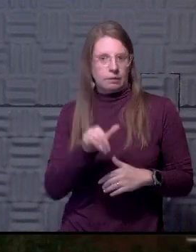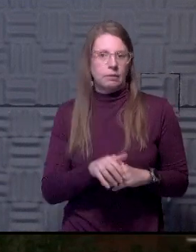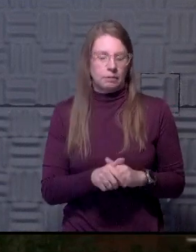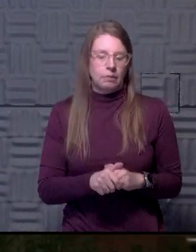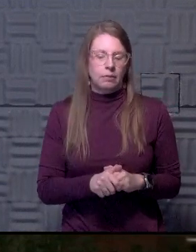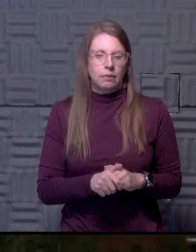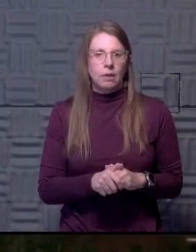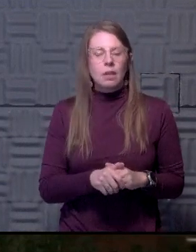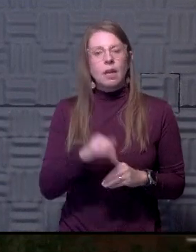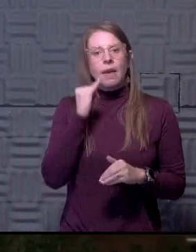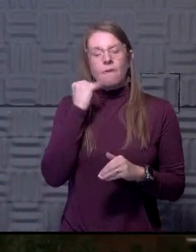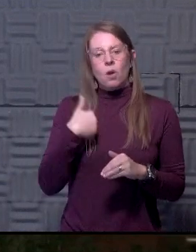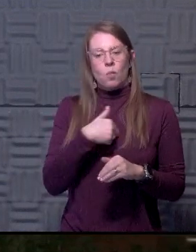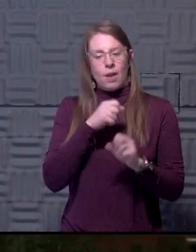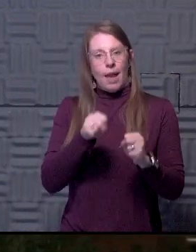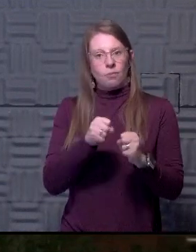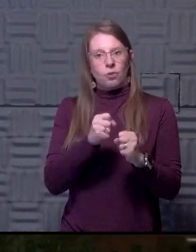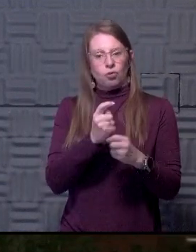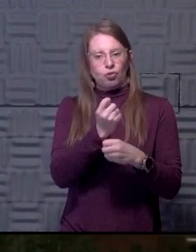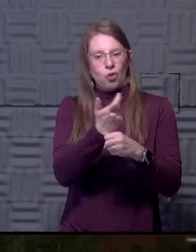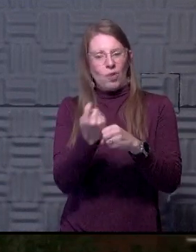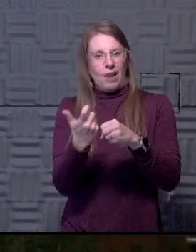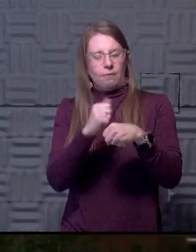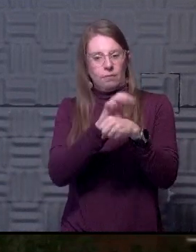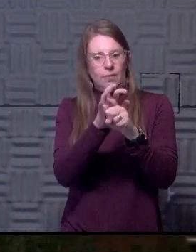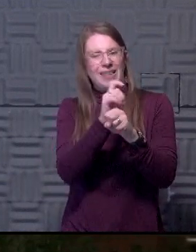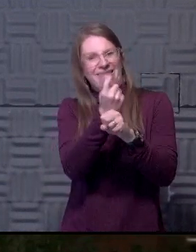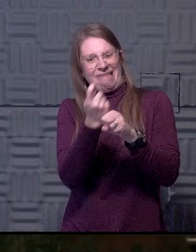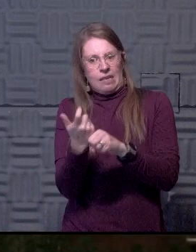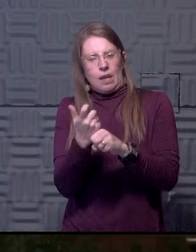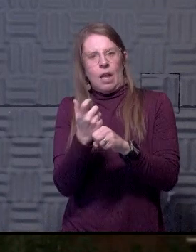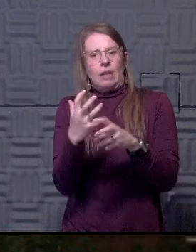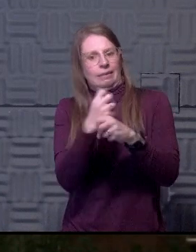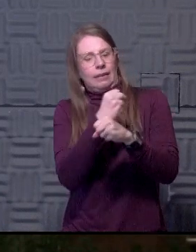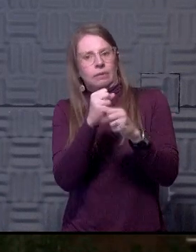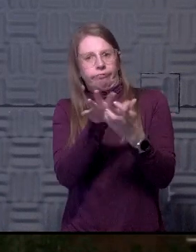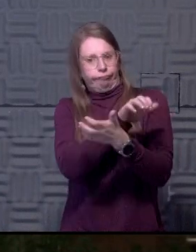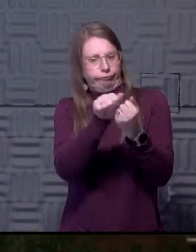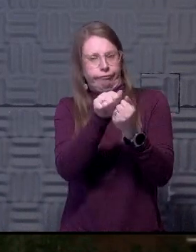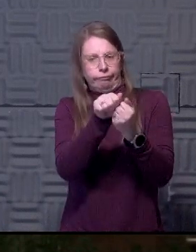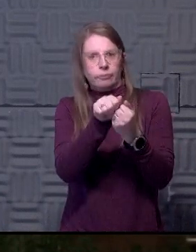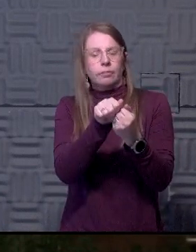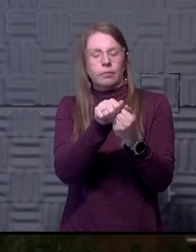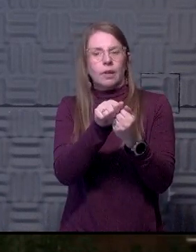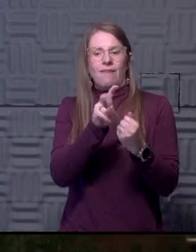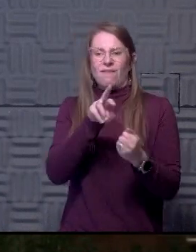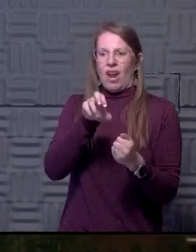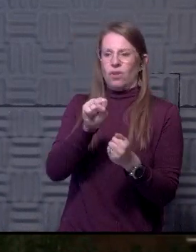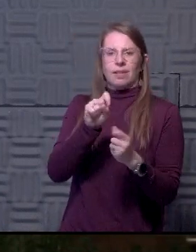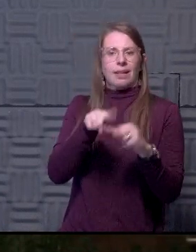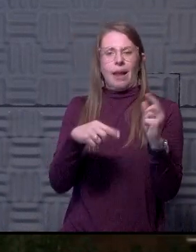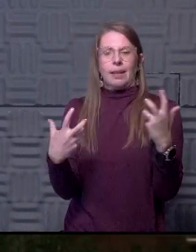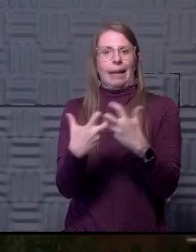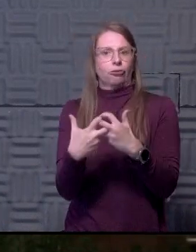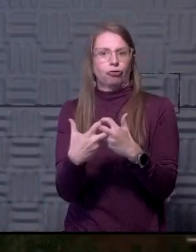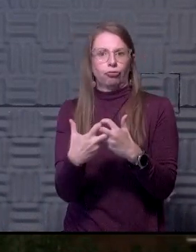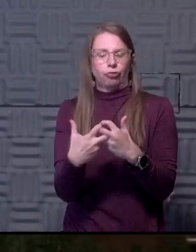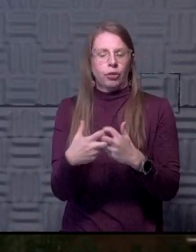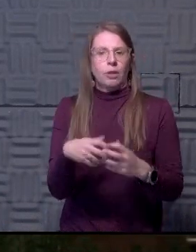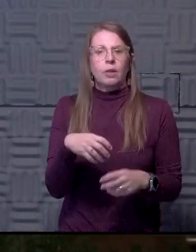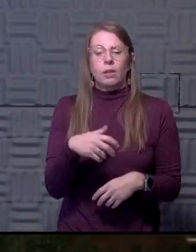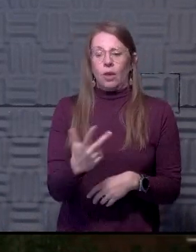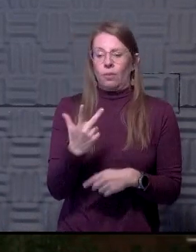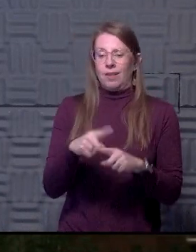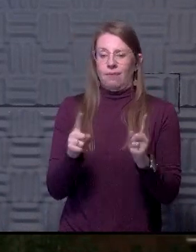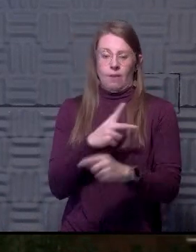if we're able to get rid of that key and attack it, then the virus cannot attach. So the 3 different